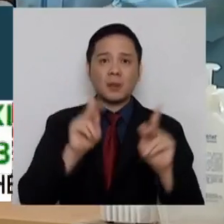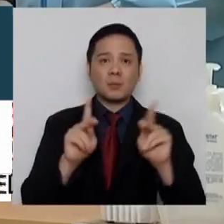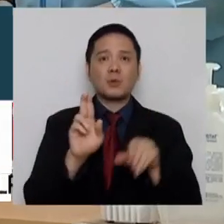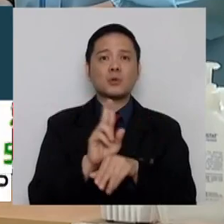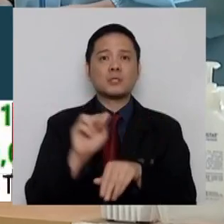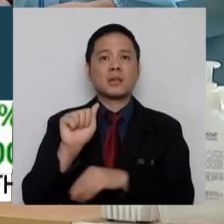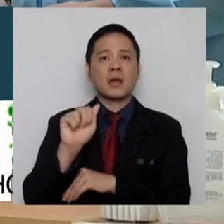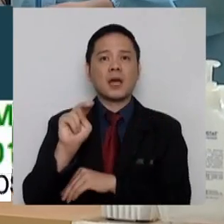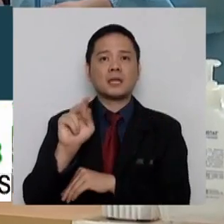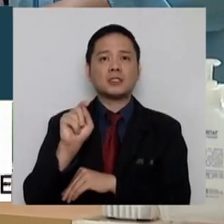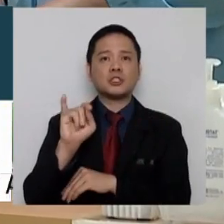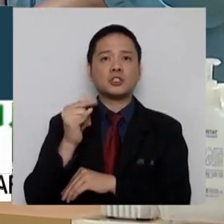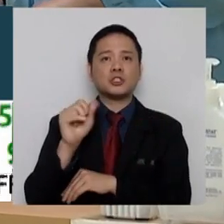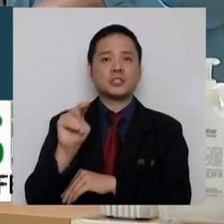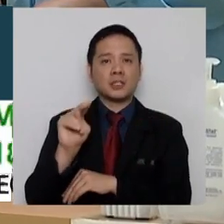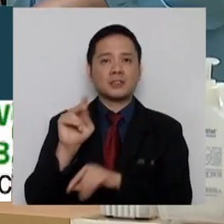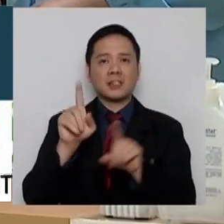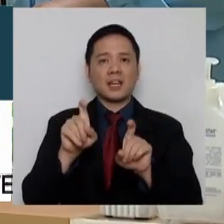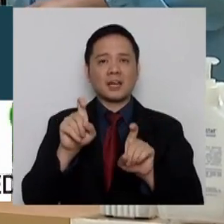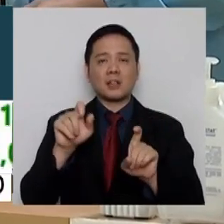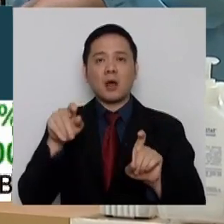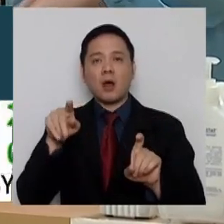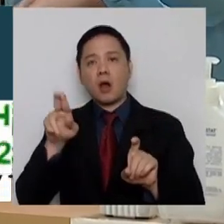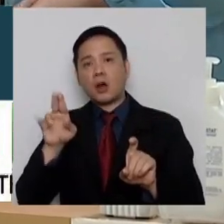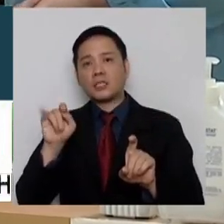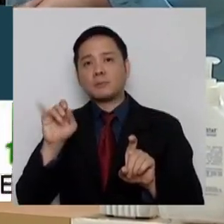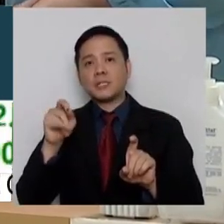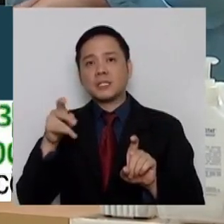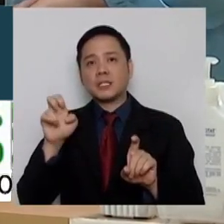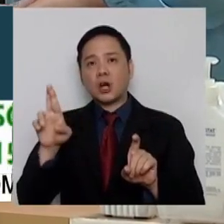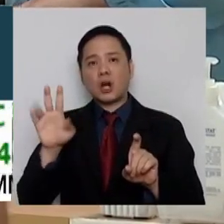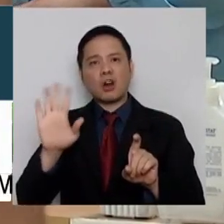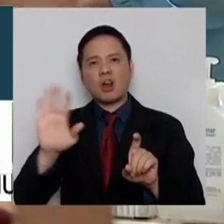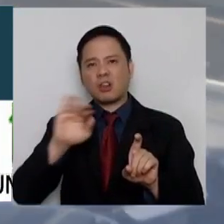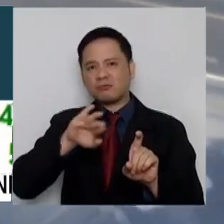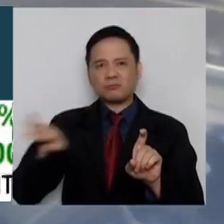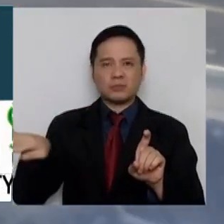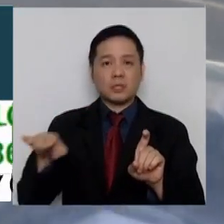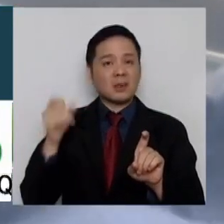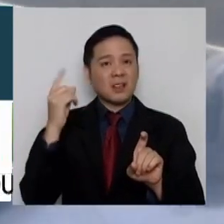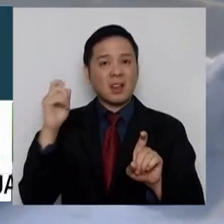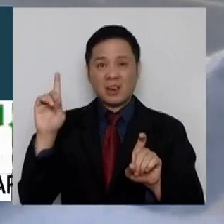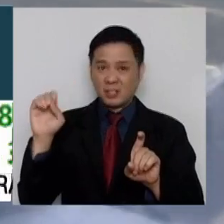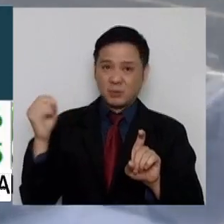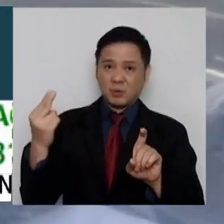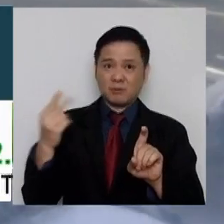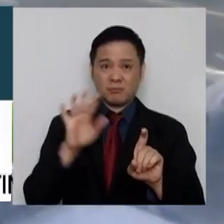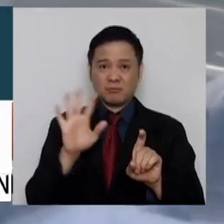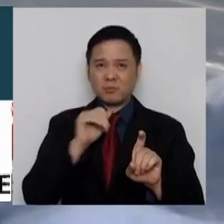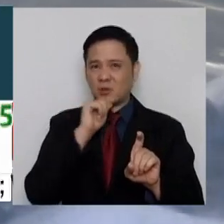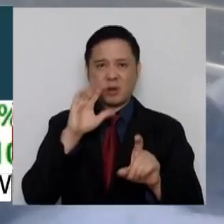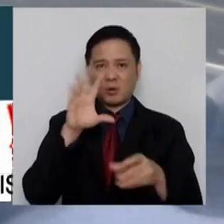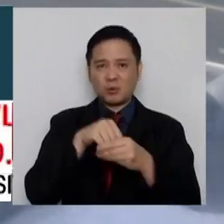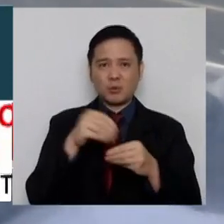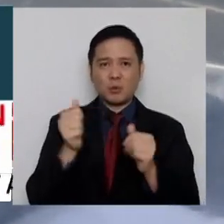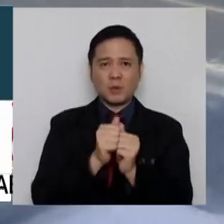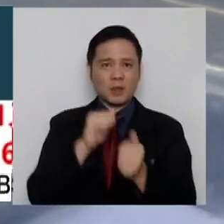tests instead of RT-PCR tests. But the DOH says that may not be a contributory factor in